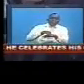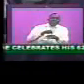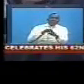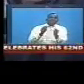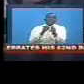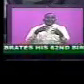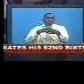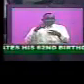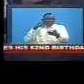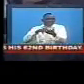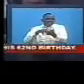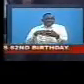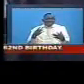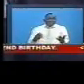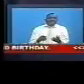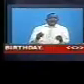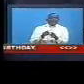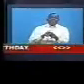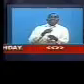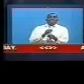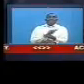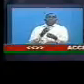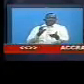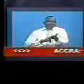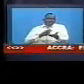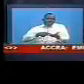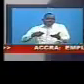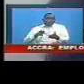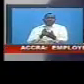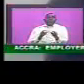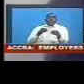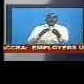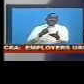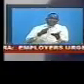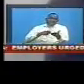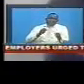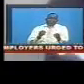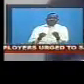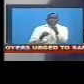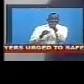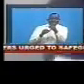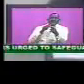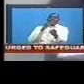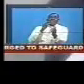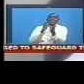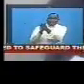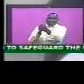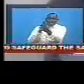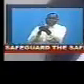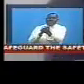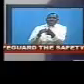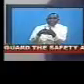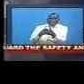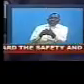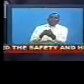overvoting, voting without biometric verification, or non-signing by some presiding officers. Mr. Tsikata asked the